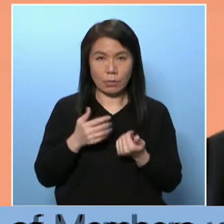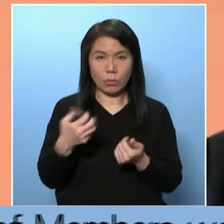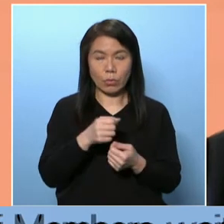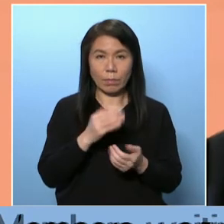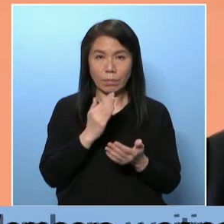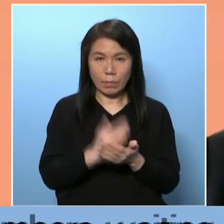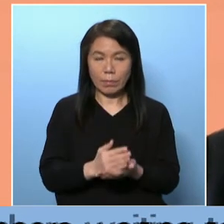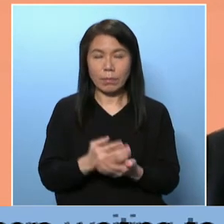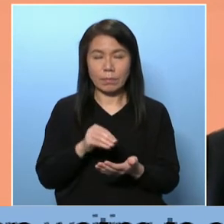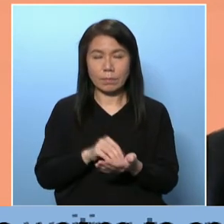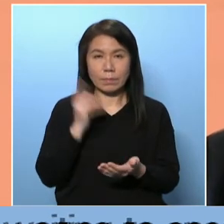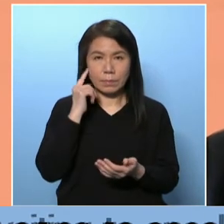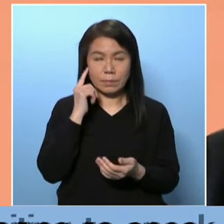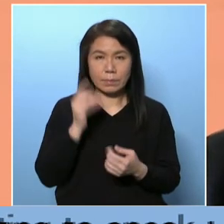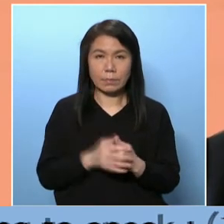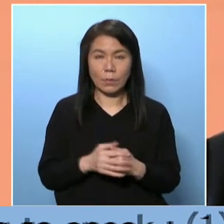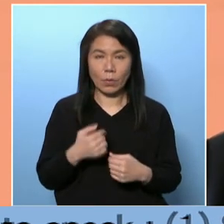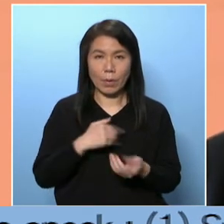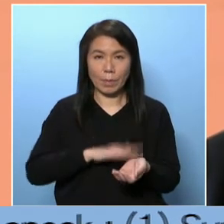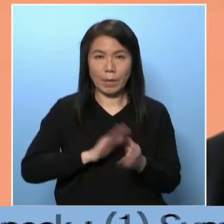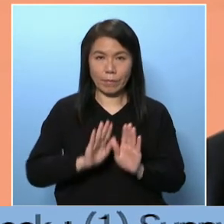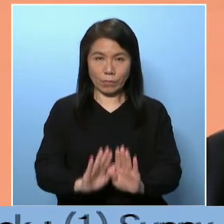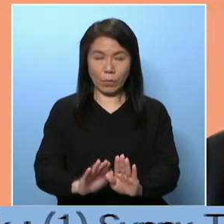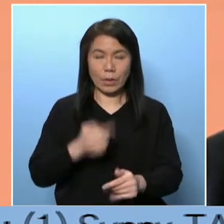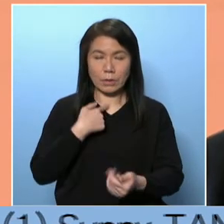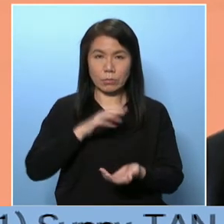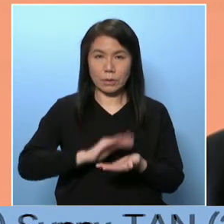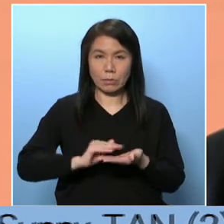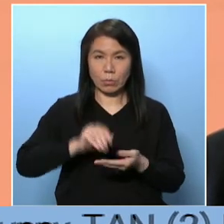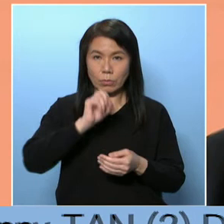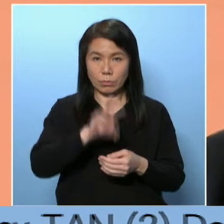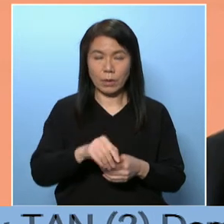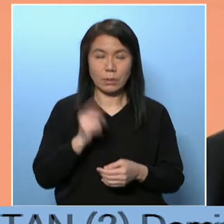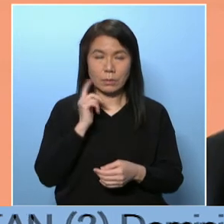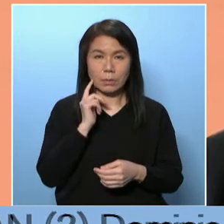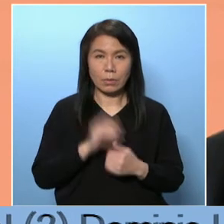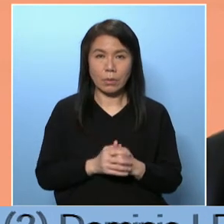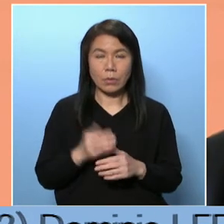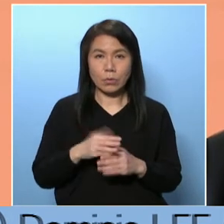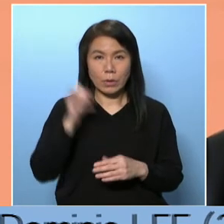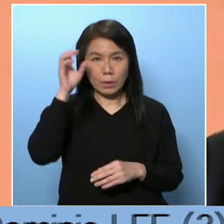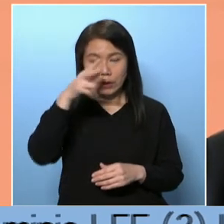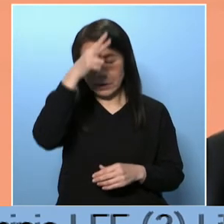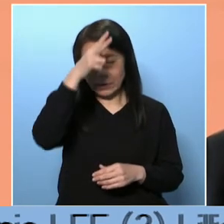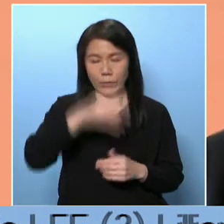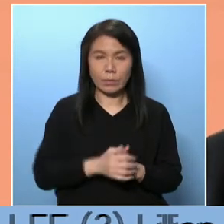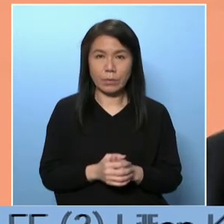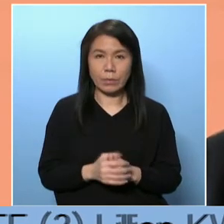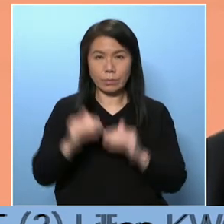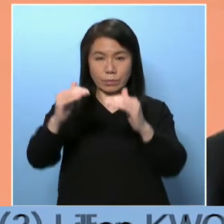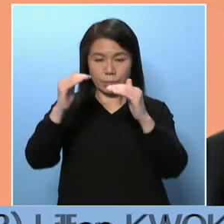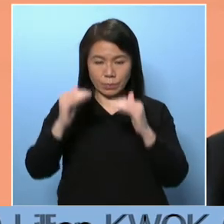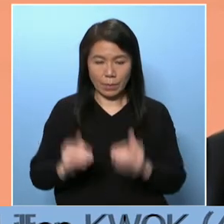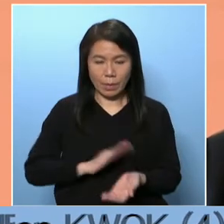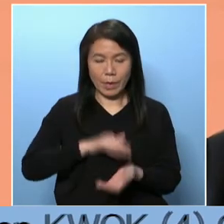has already given the green light for this. So for the purpose of fighting the pandemic, it's necessary for us to